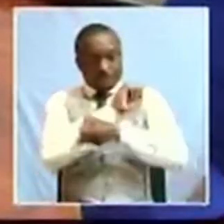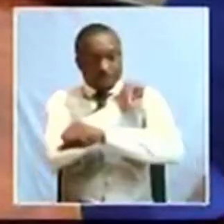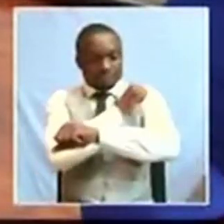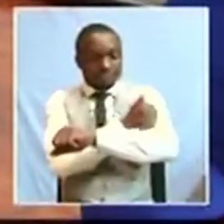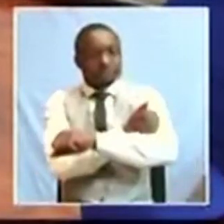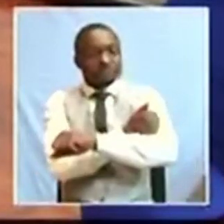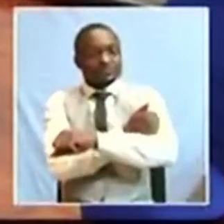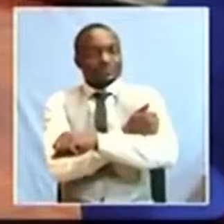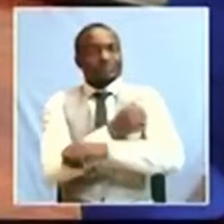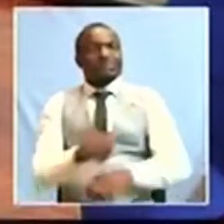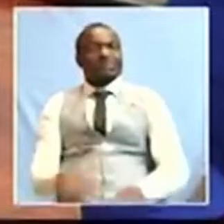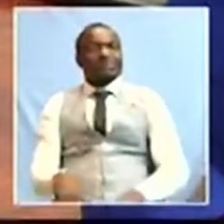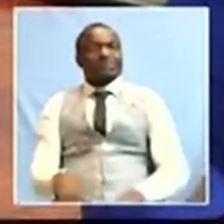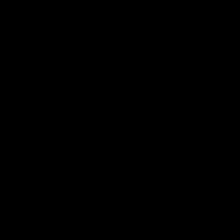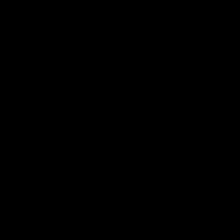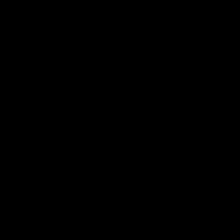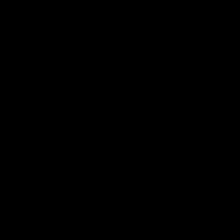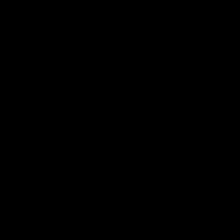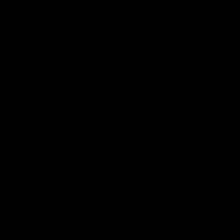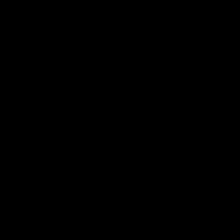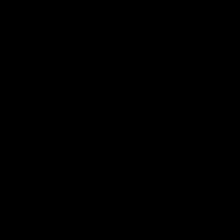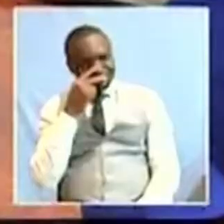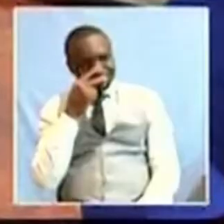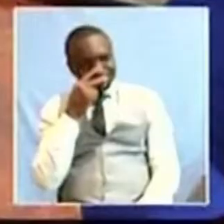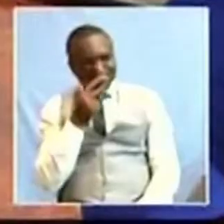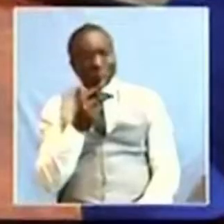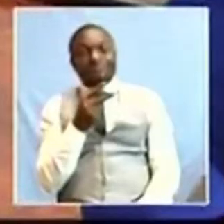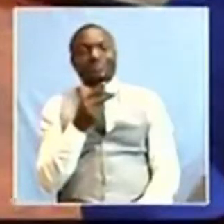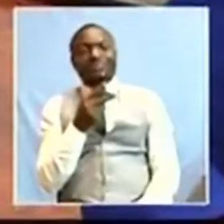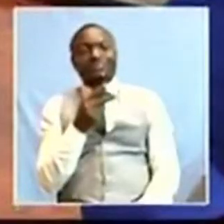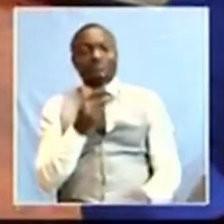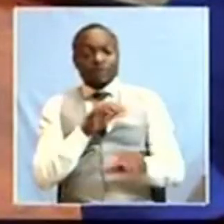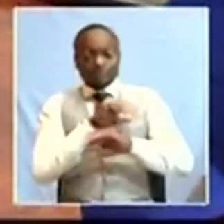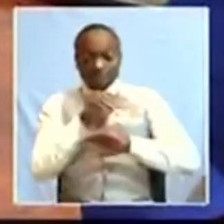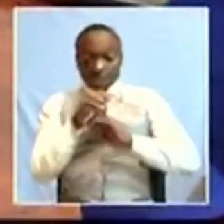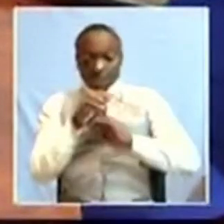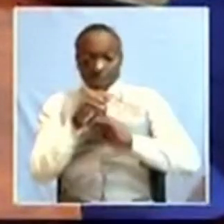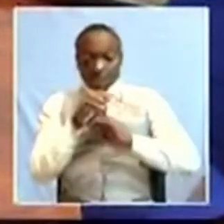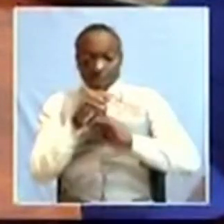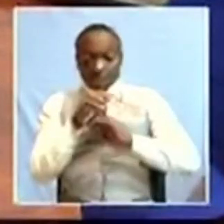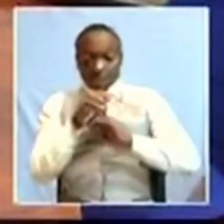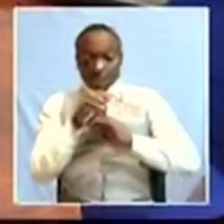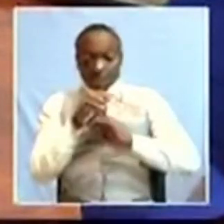authority will see that all its